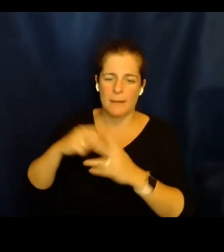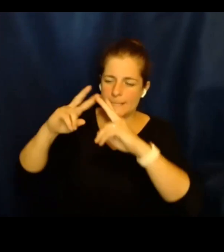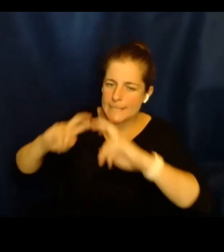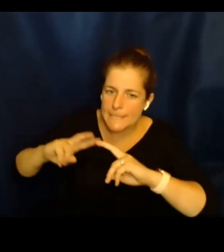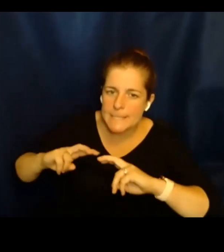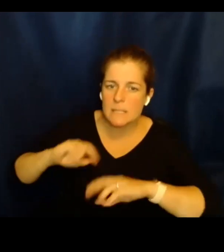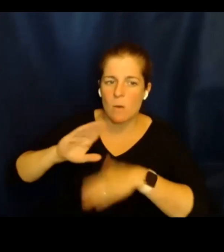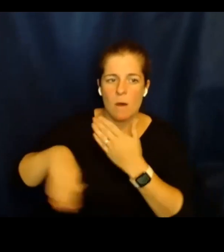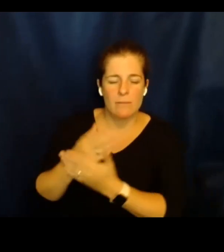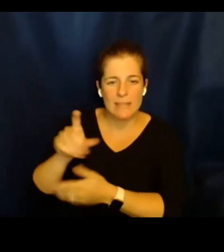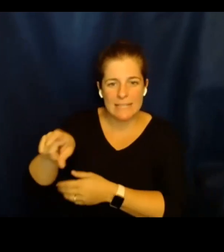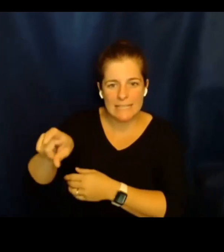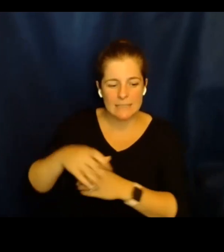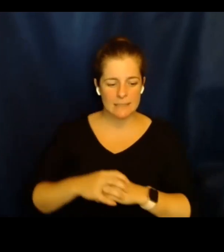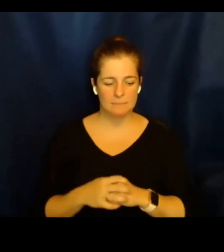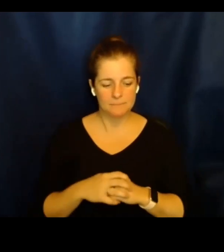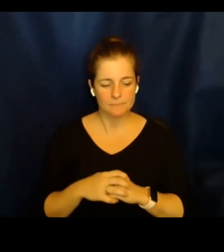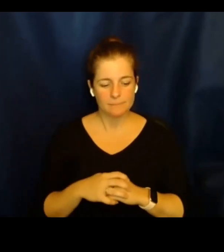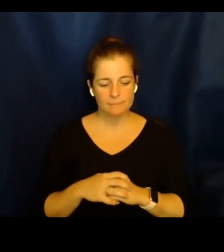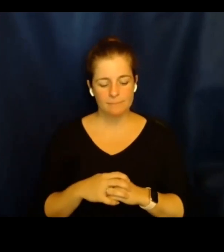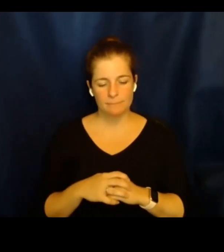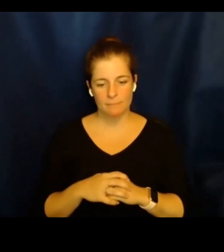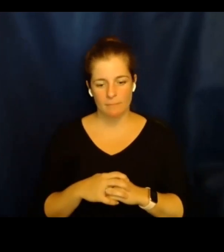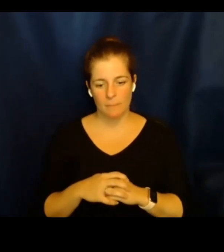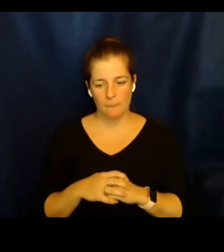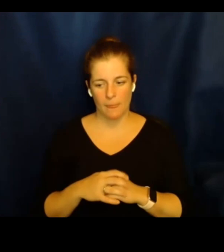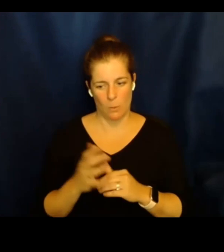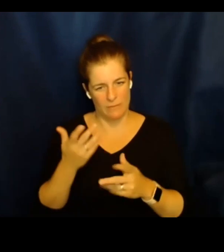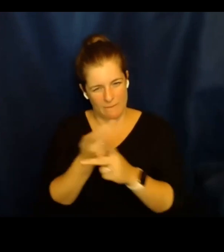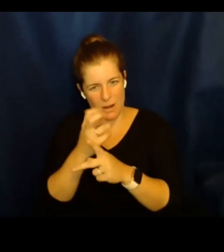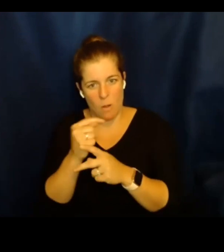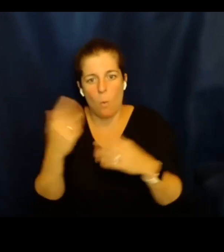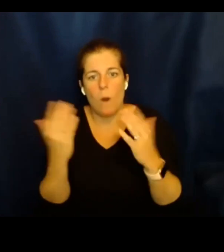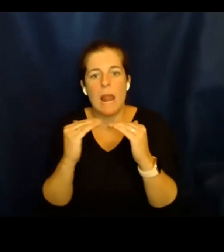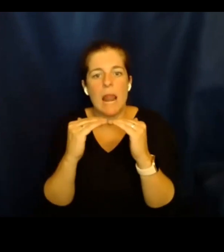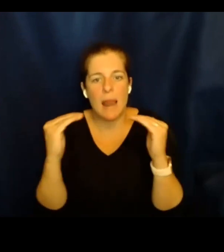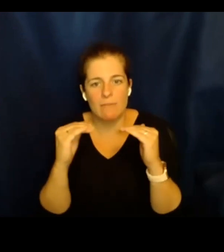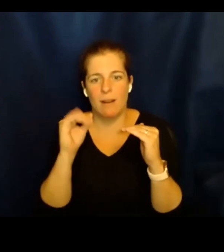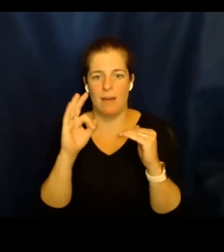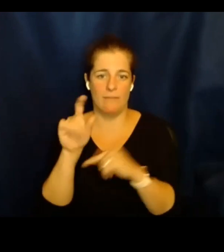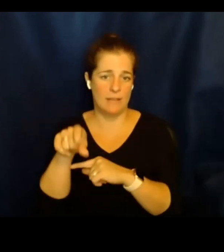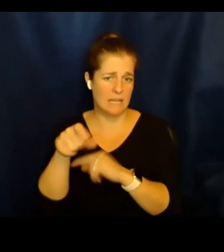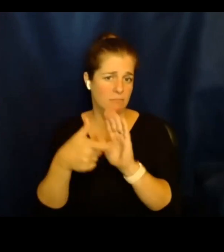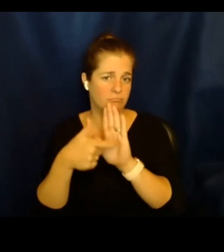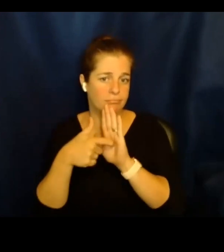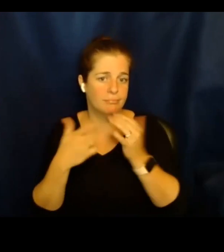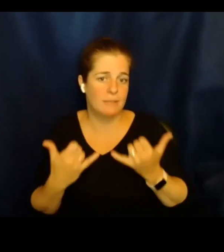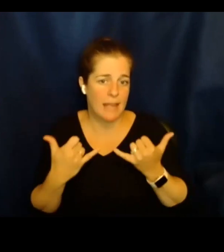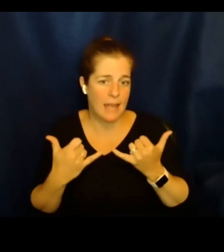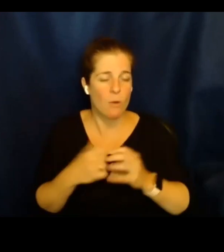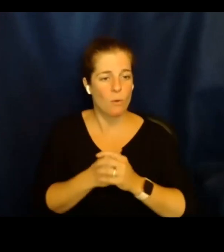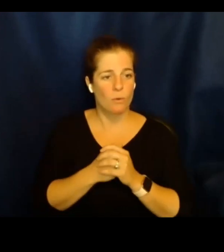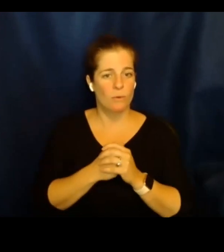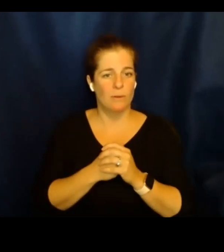what are the level of need, what is the level of need that we have to